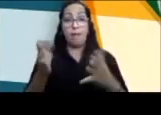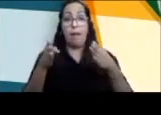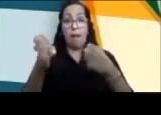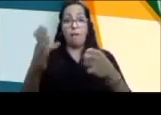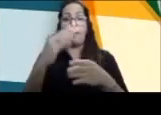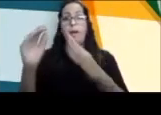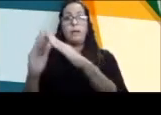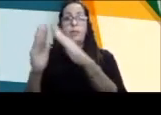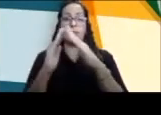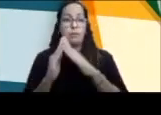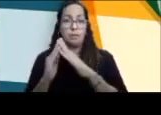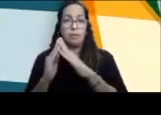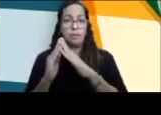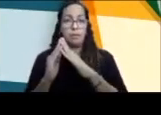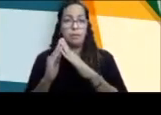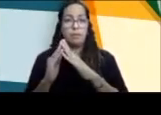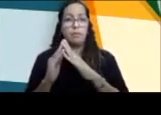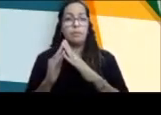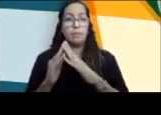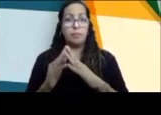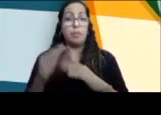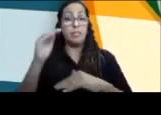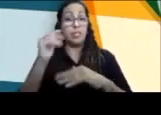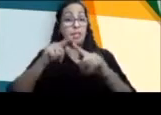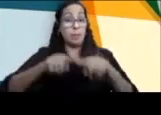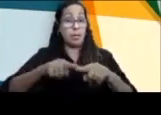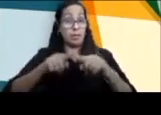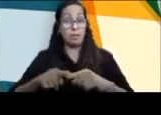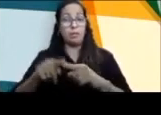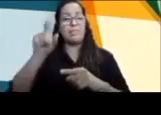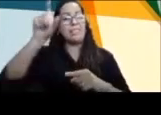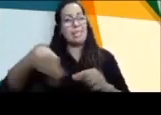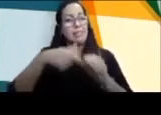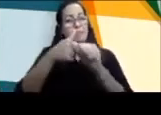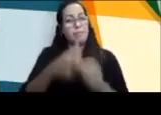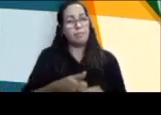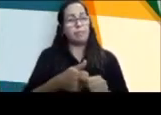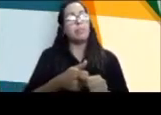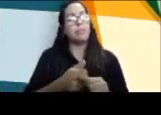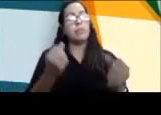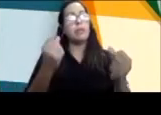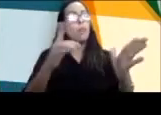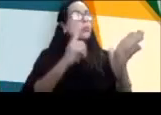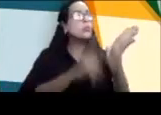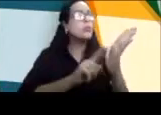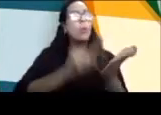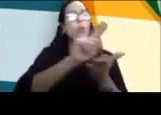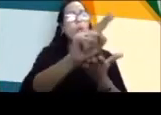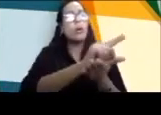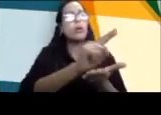residential. Contractors performing construction work will have to submit weekly payroll reviews for